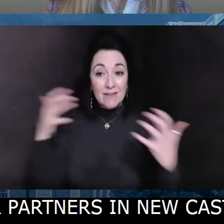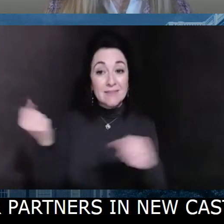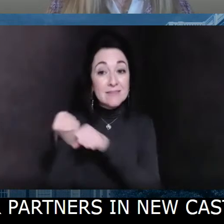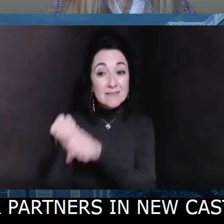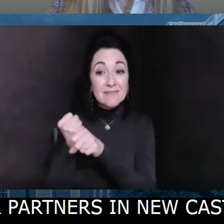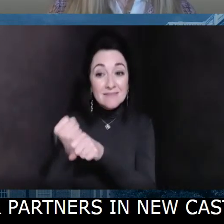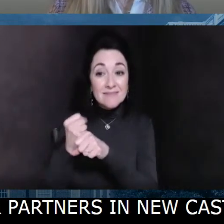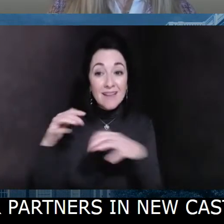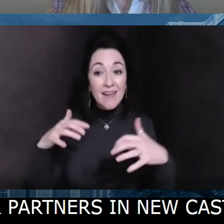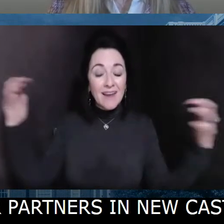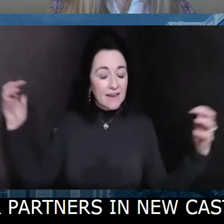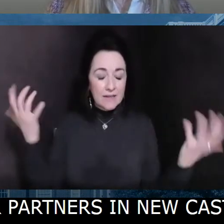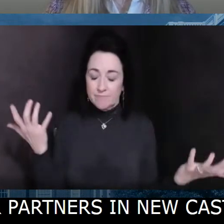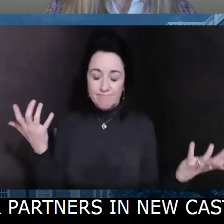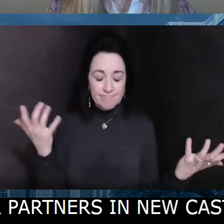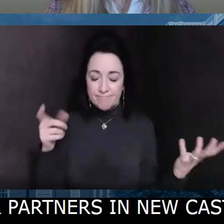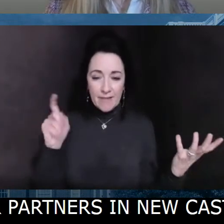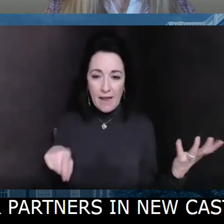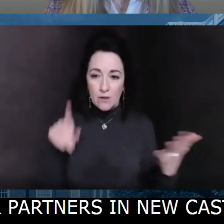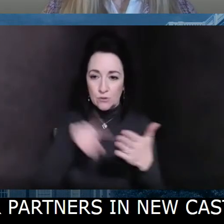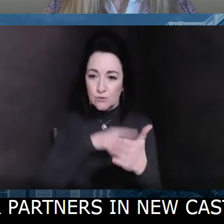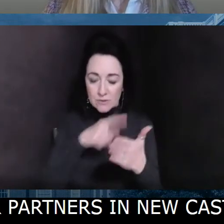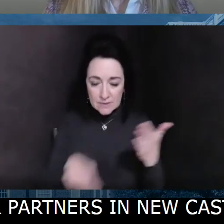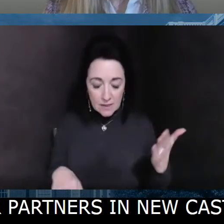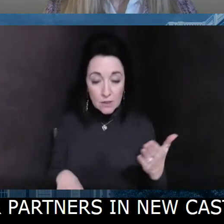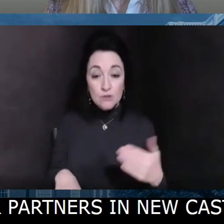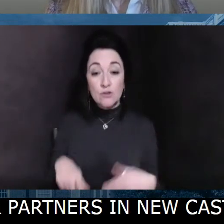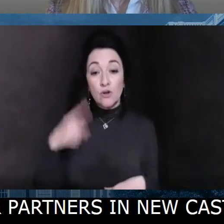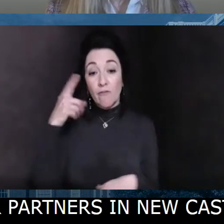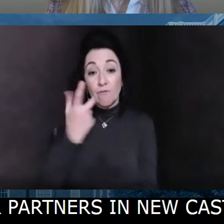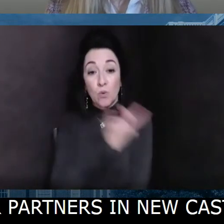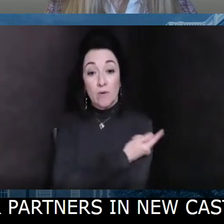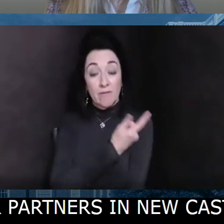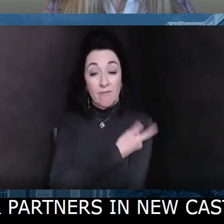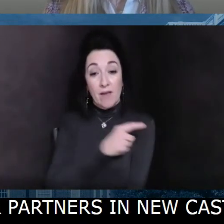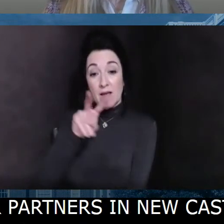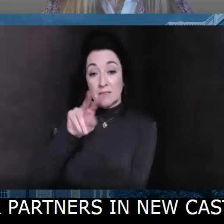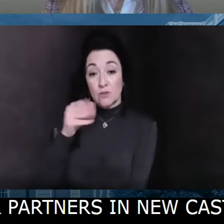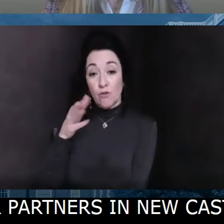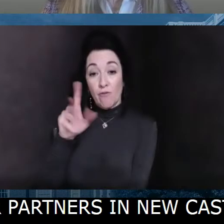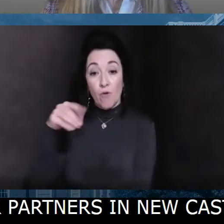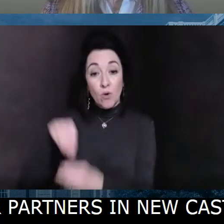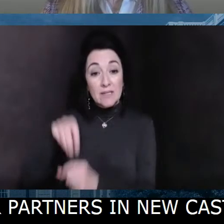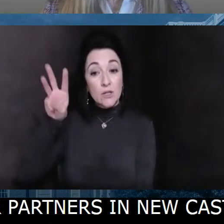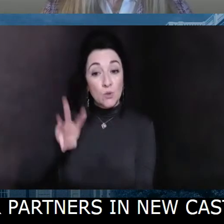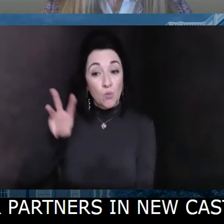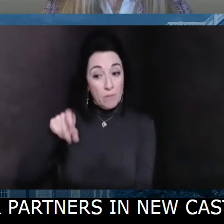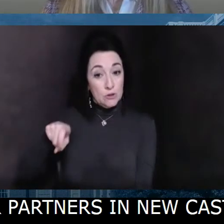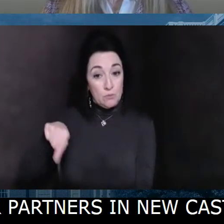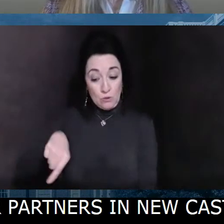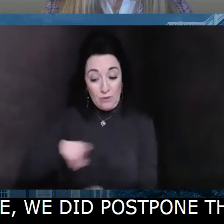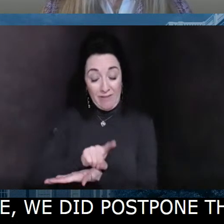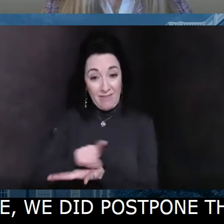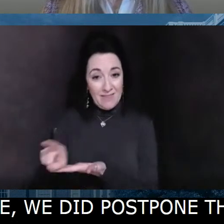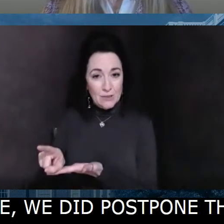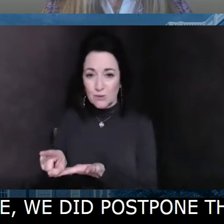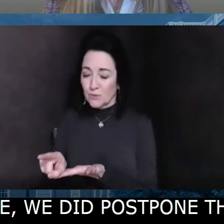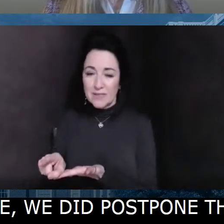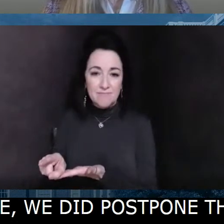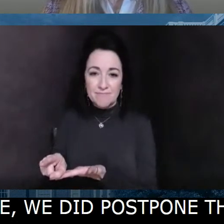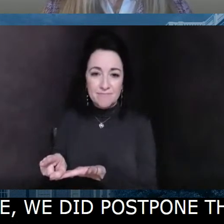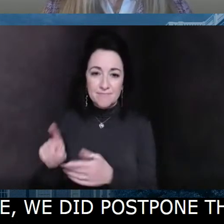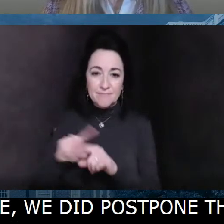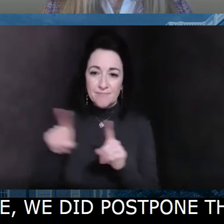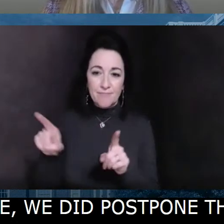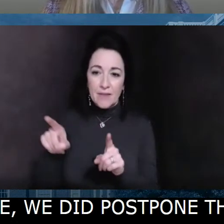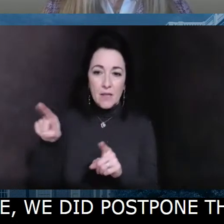For vaccine, we did postpone the Vault event up in Wilmington. That was supposed to be this week. However, Dr.